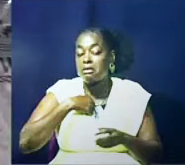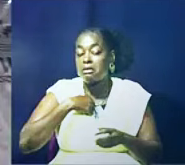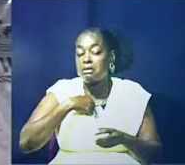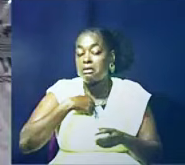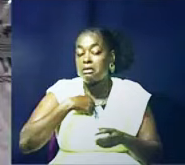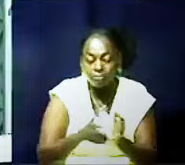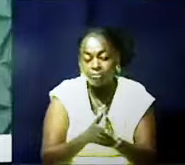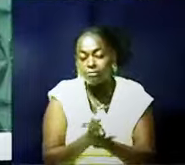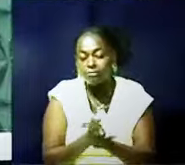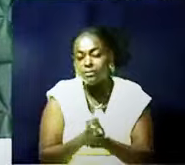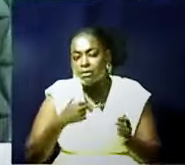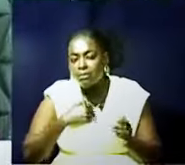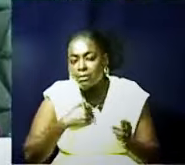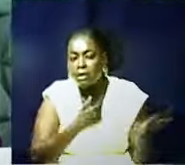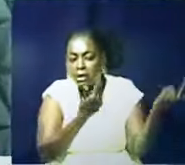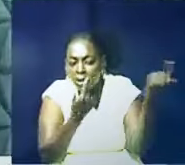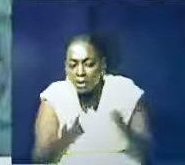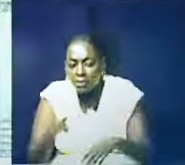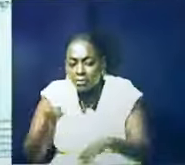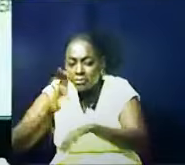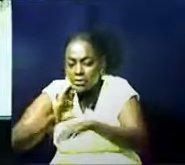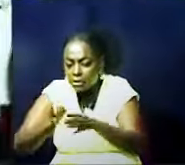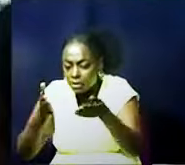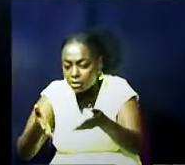And I used to come here for prayer.